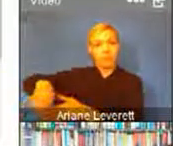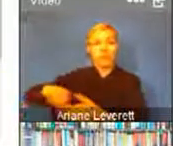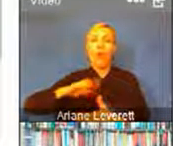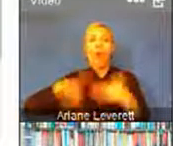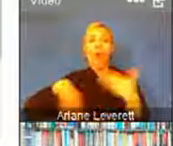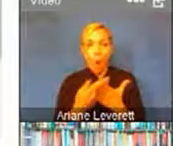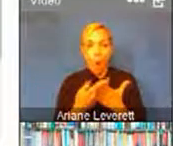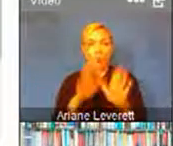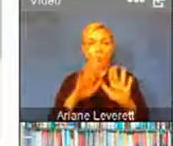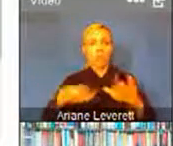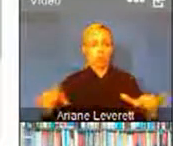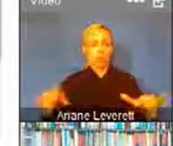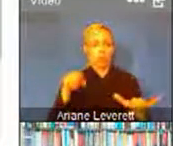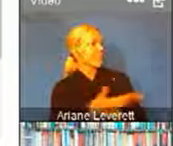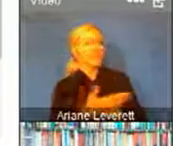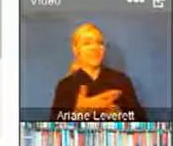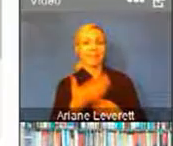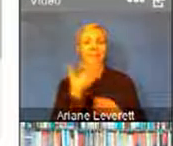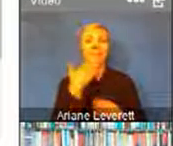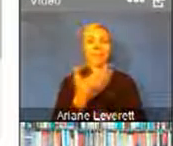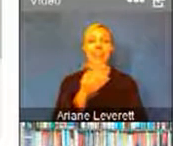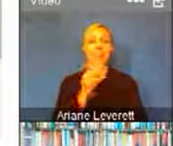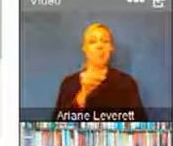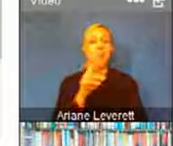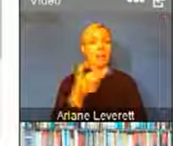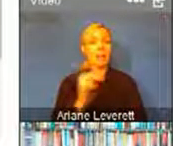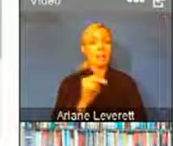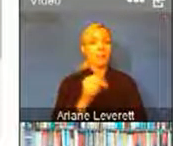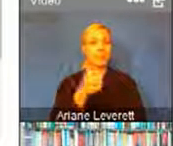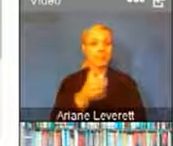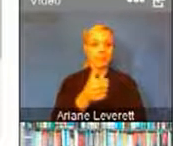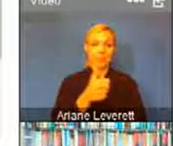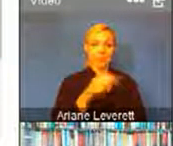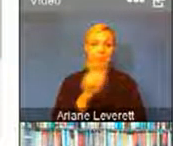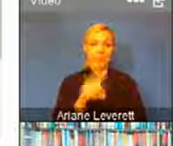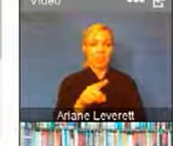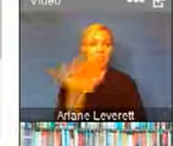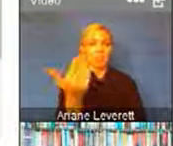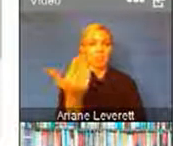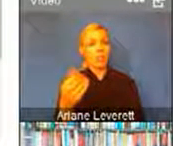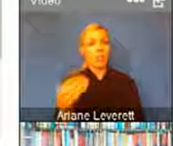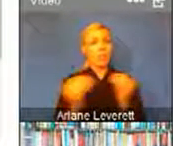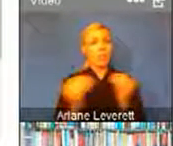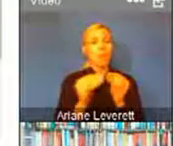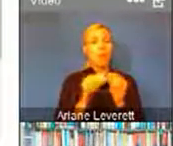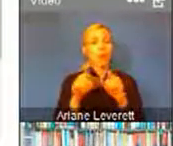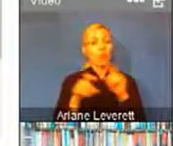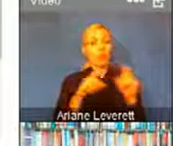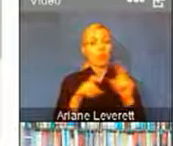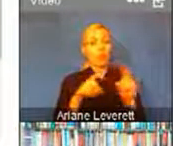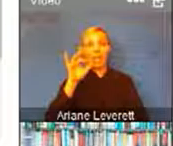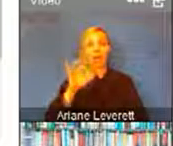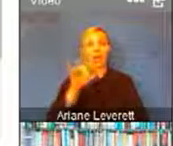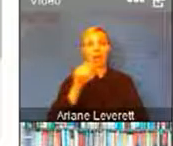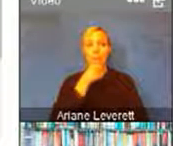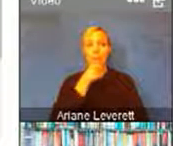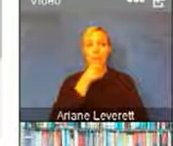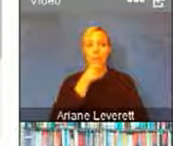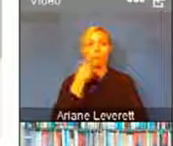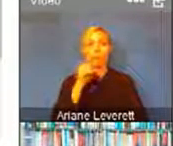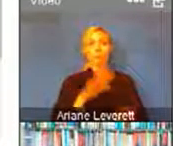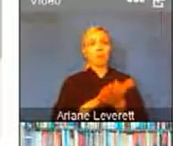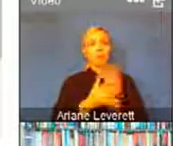It's recommended to have campaigns for the appraisal and introduce compulsory early childhood